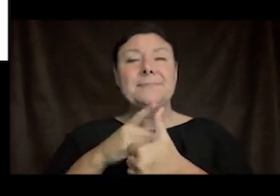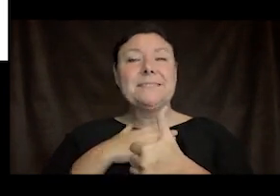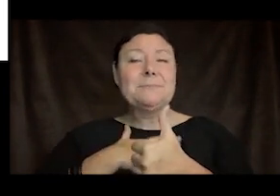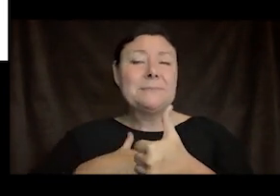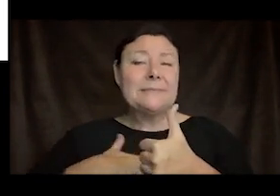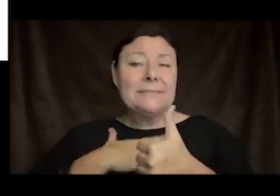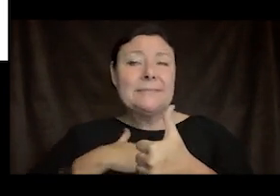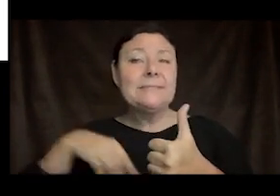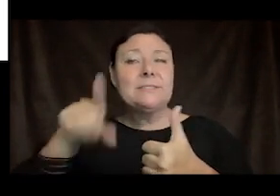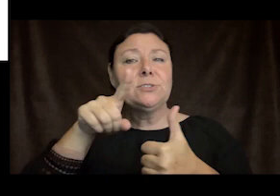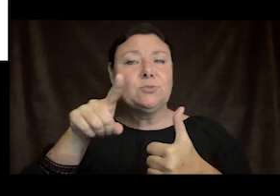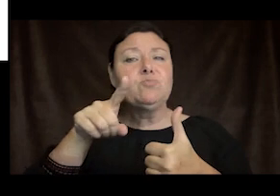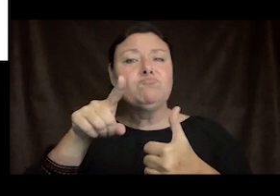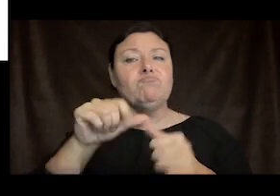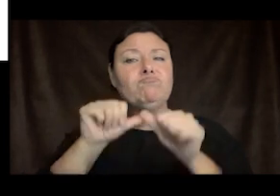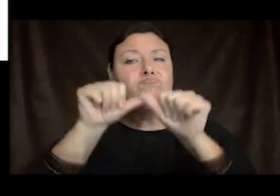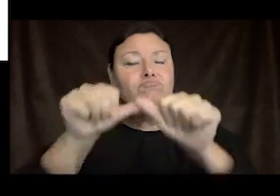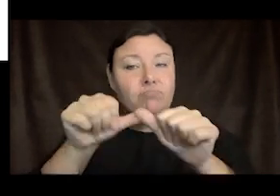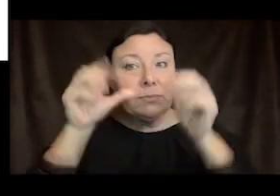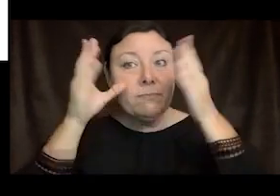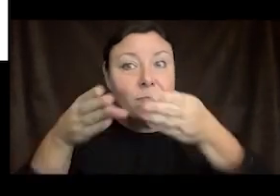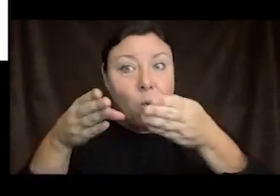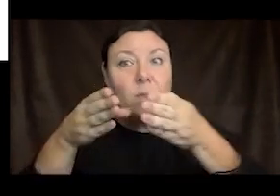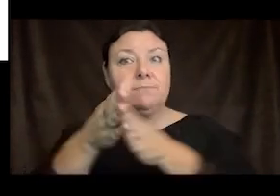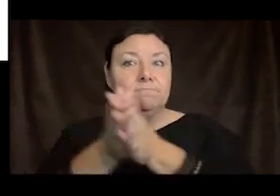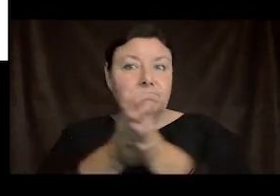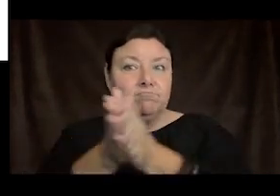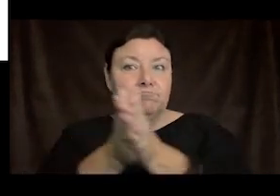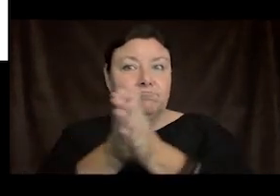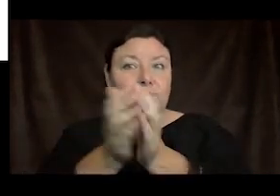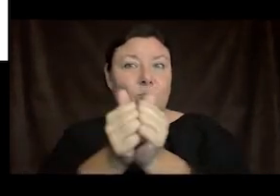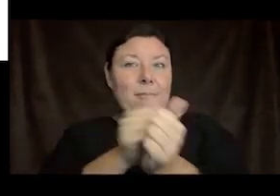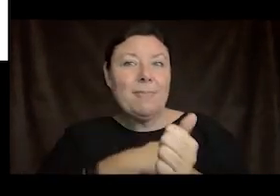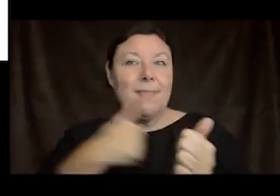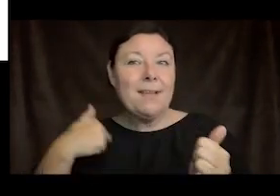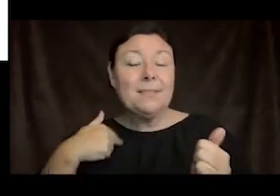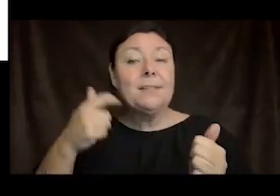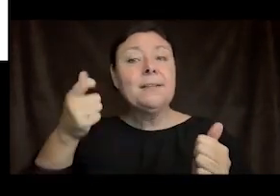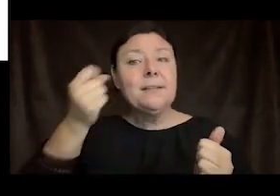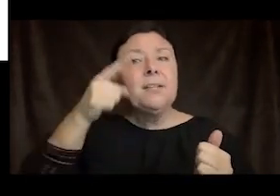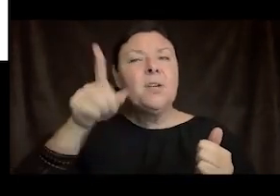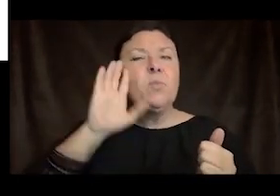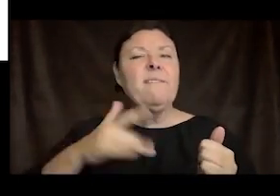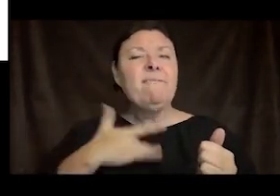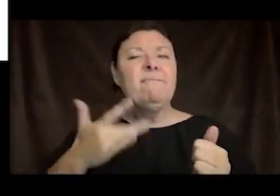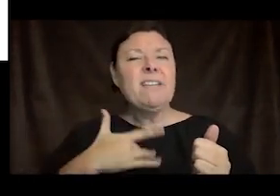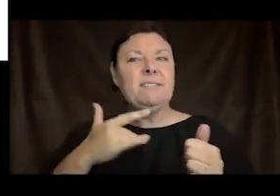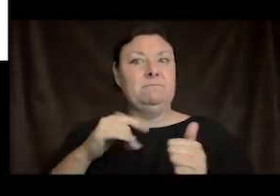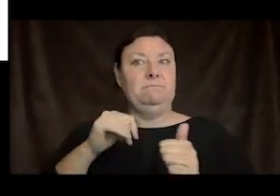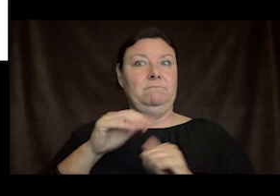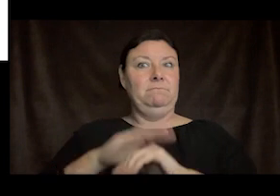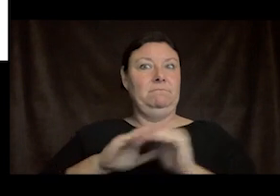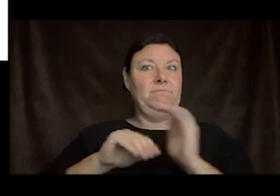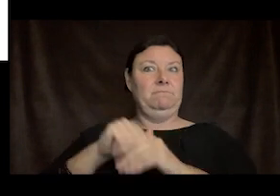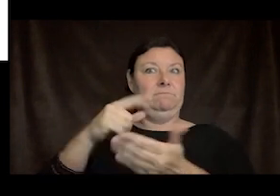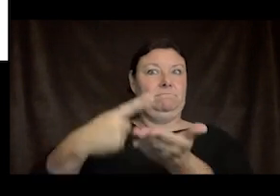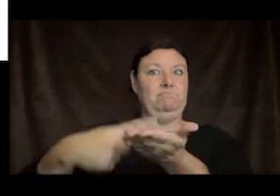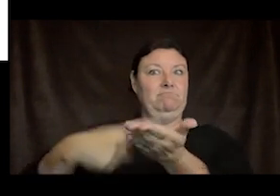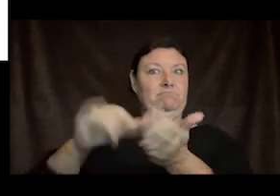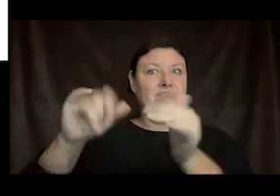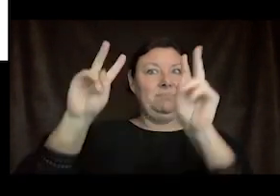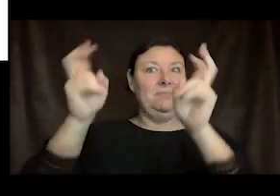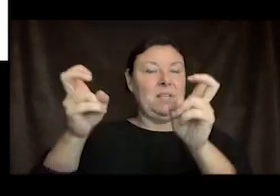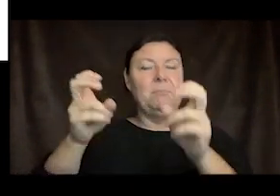We're asking that you stay engaged. You will experience discomfort, and it's okay. You need